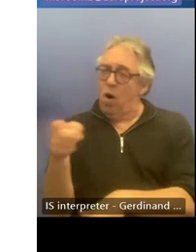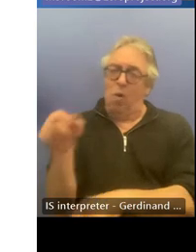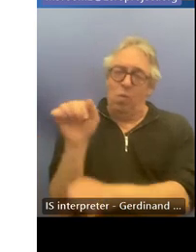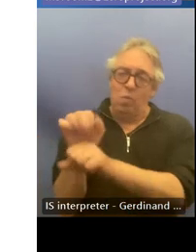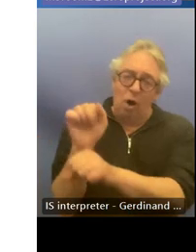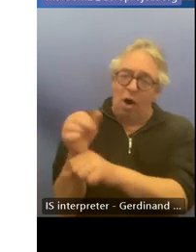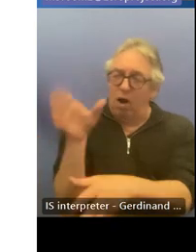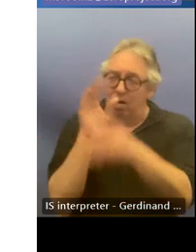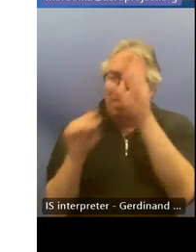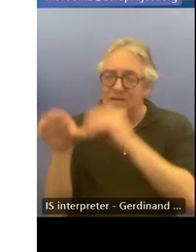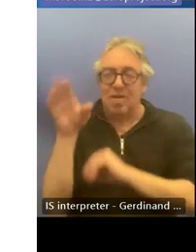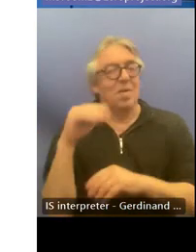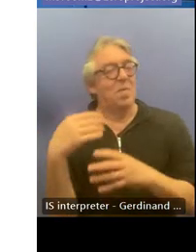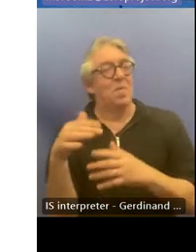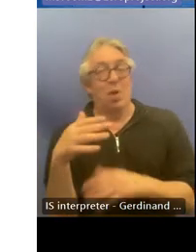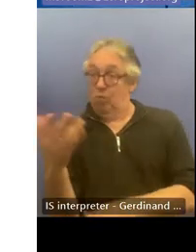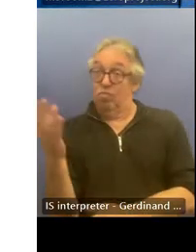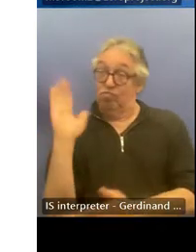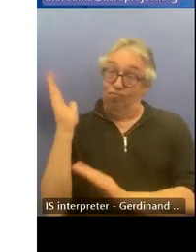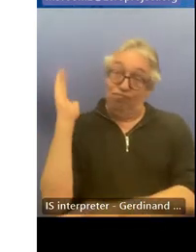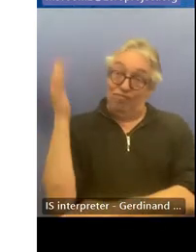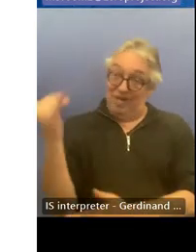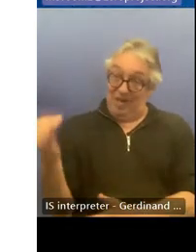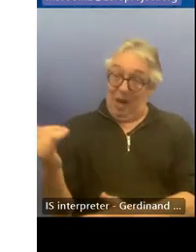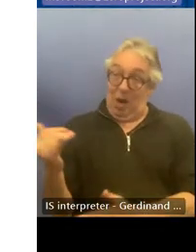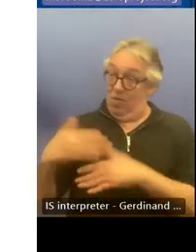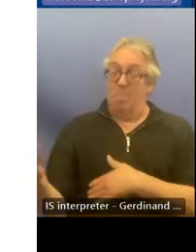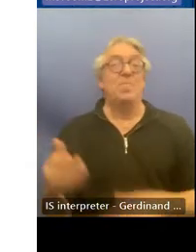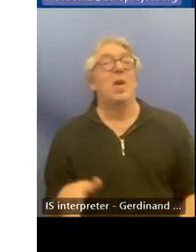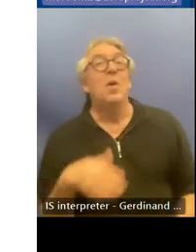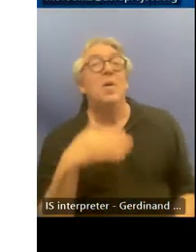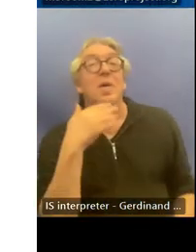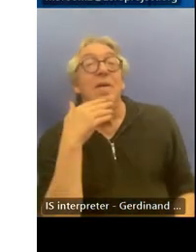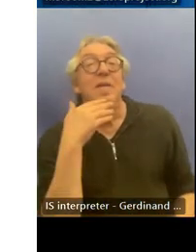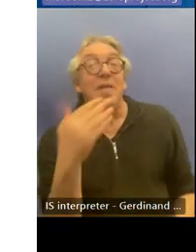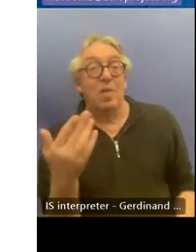Thank you so much, Anthony, Margaret, for this opportunity.